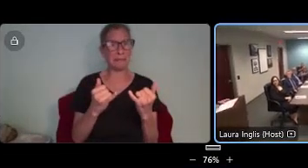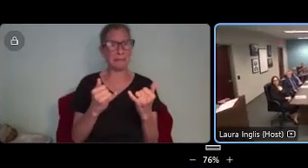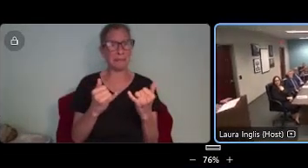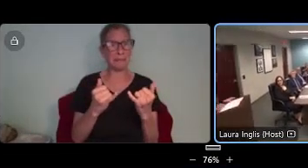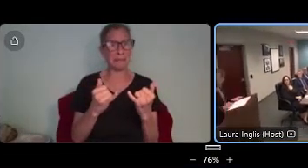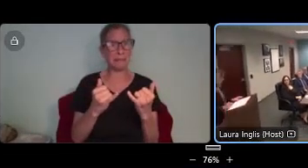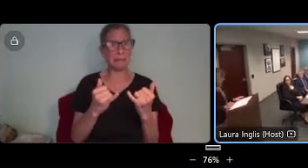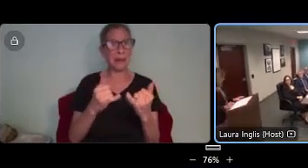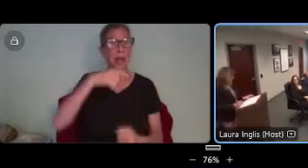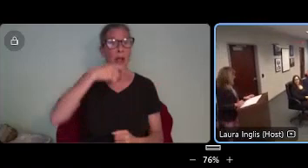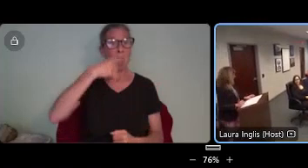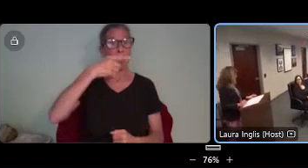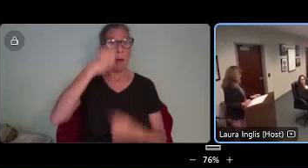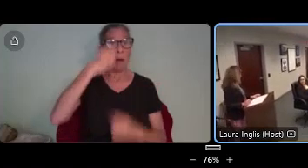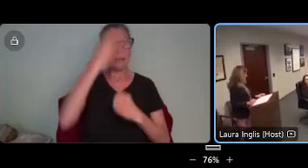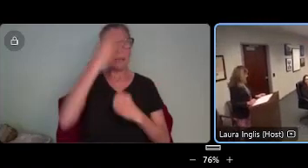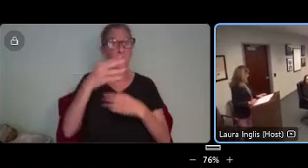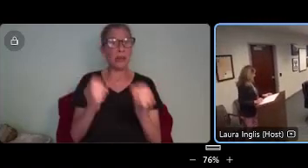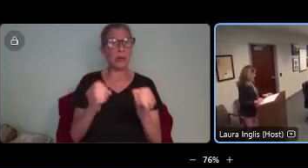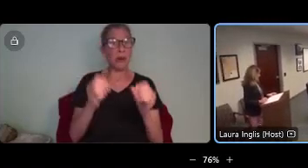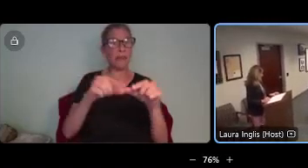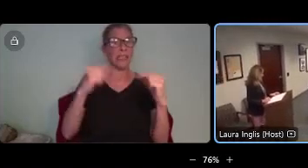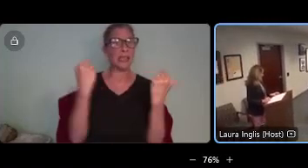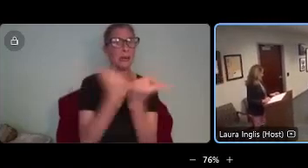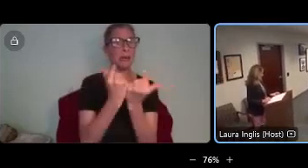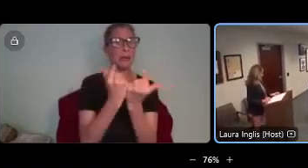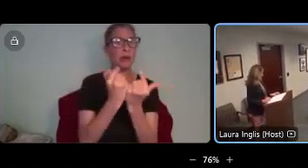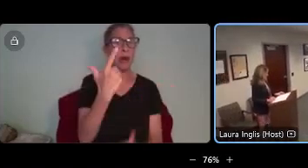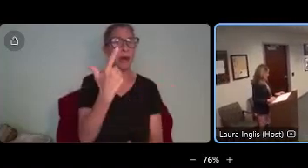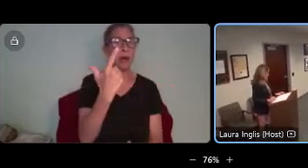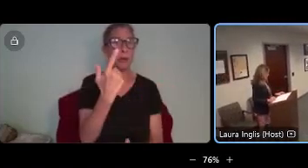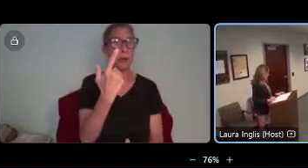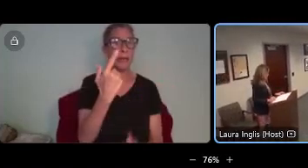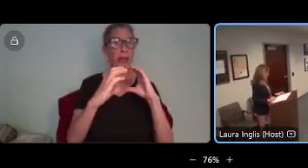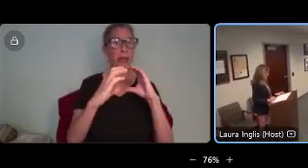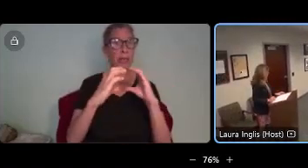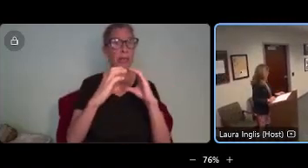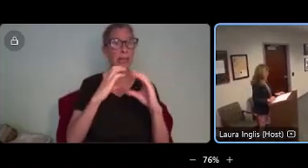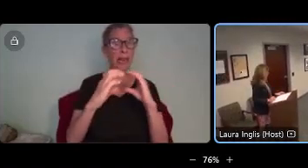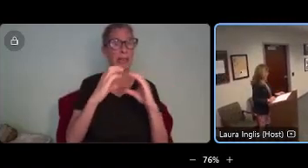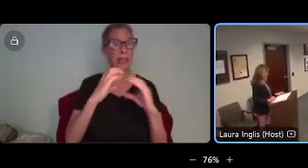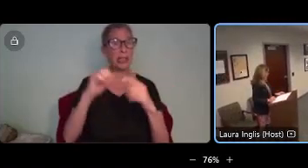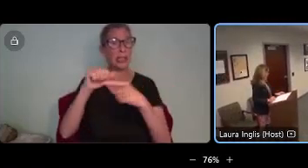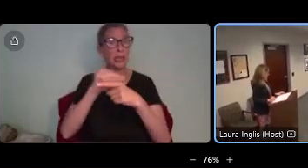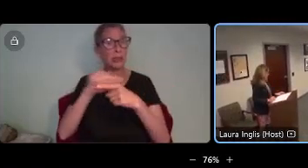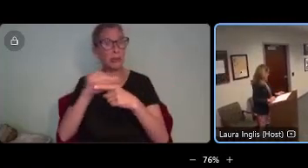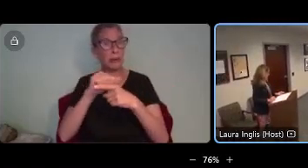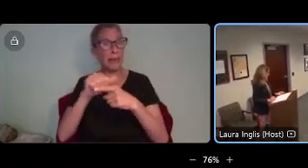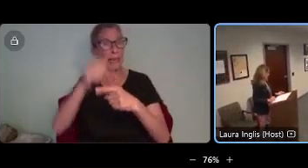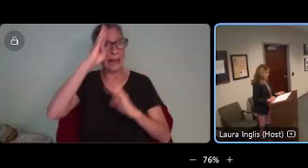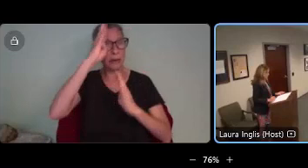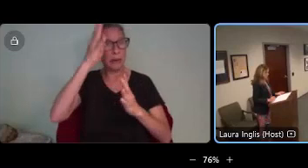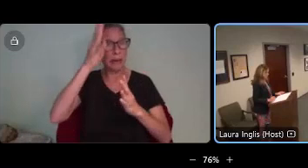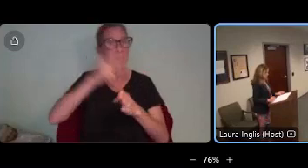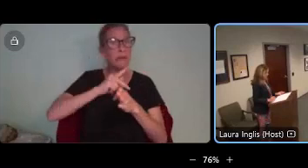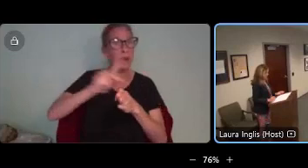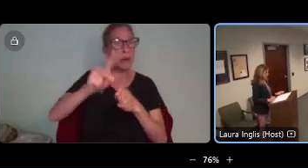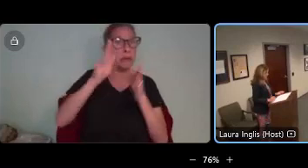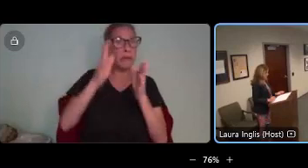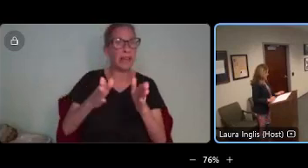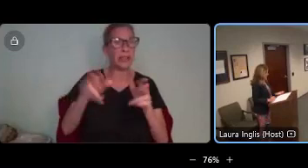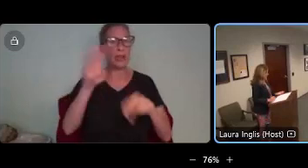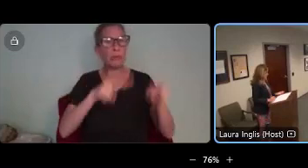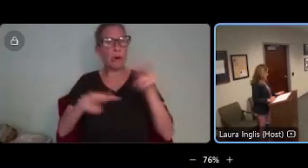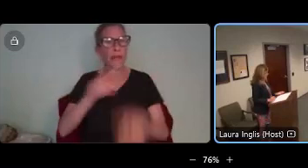The Public Information Office is a group of 21 communications, training, and creative professionals who oversee board training